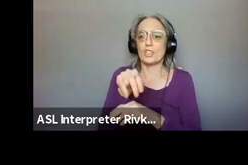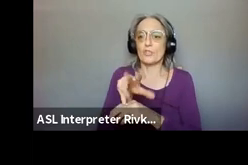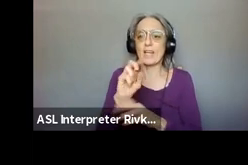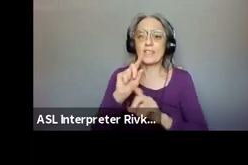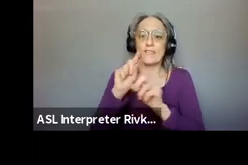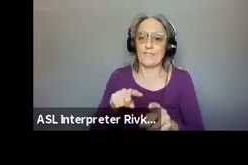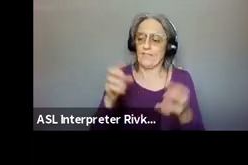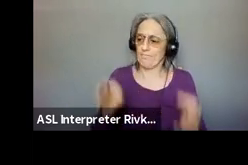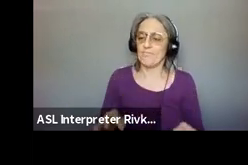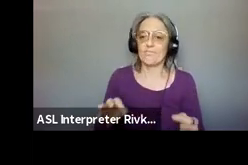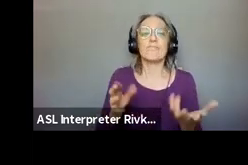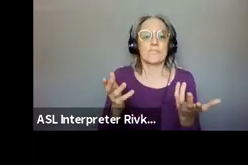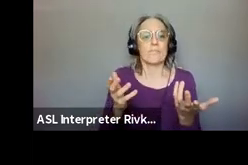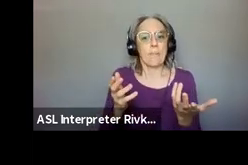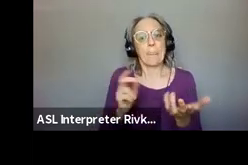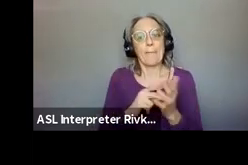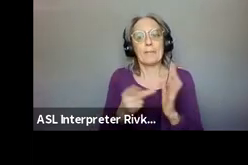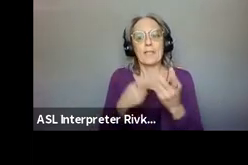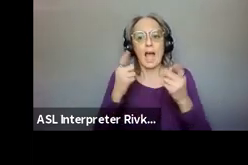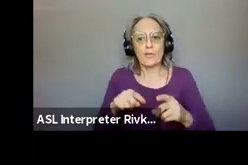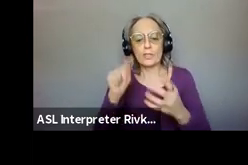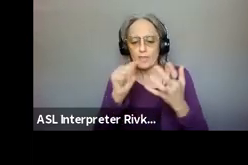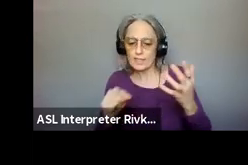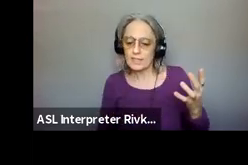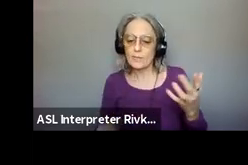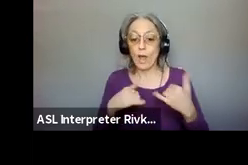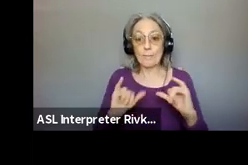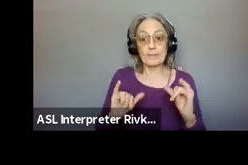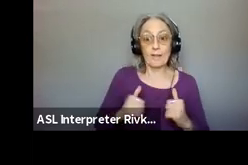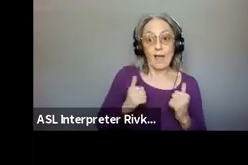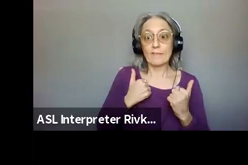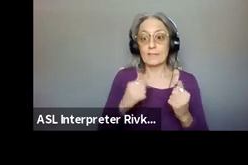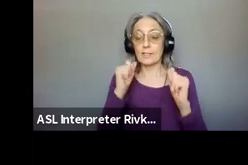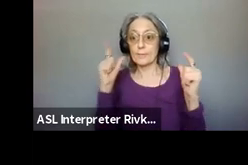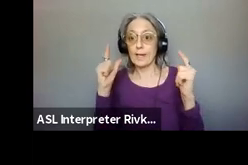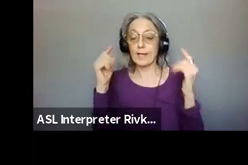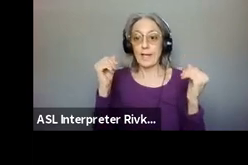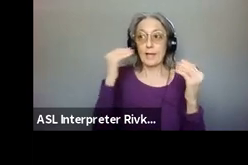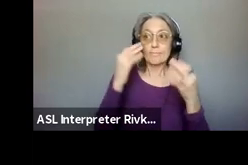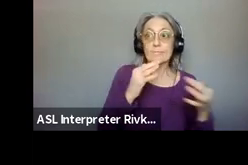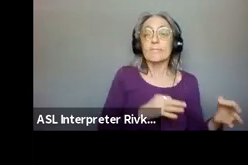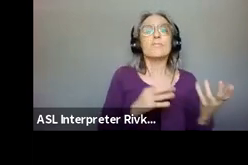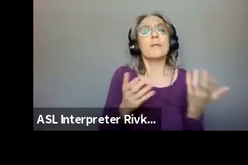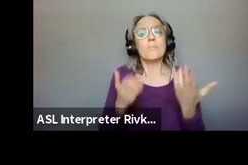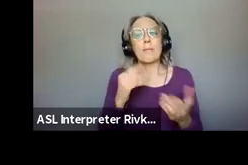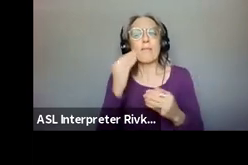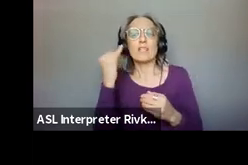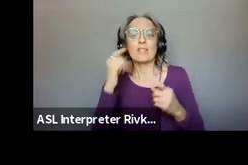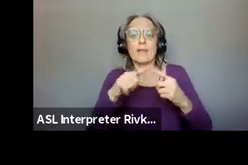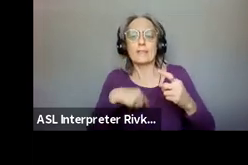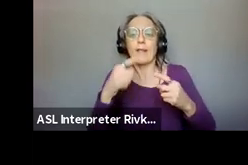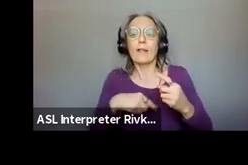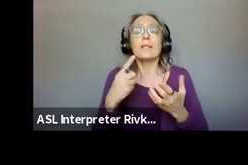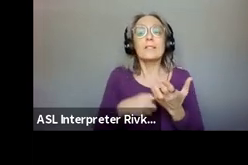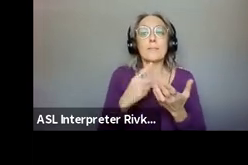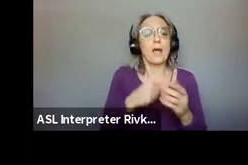you want to consent to while you have capacity. This is really helpful for people who have mental illnesses that may be cyclical. So they have times when they have